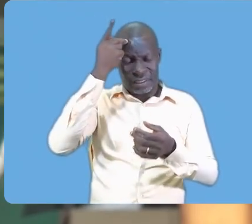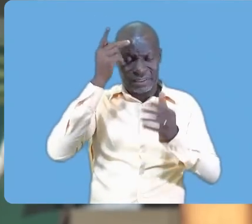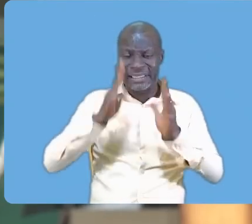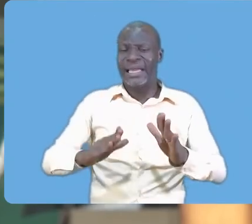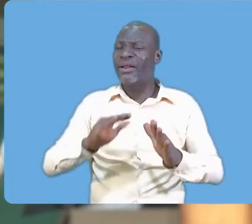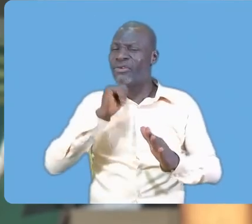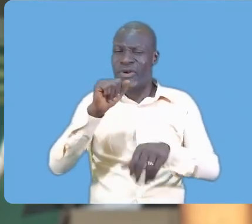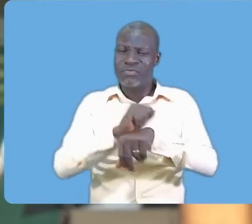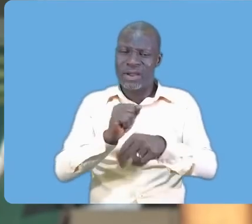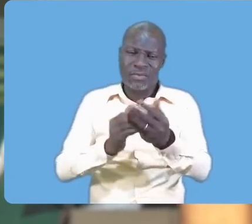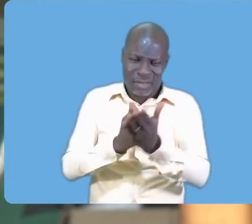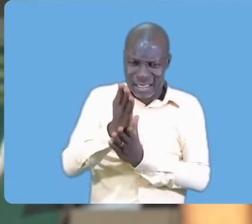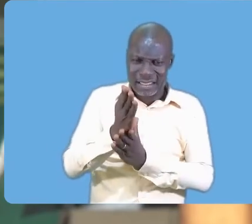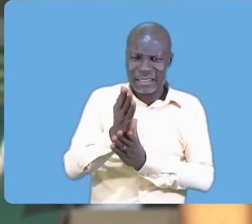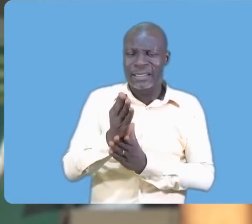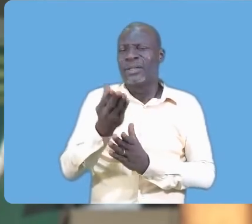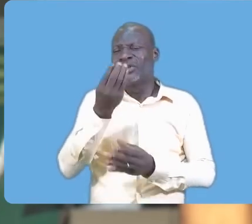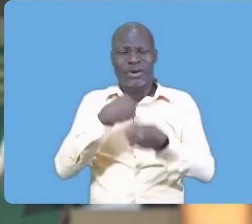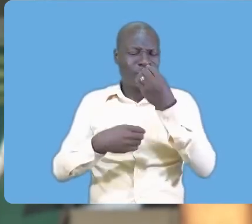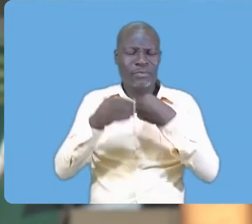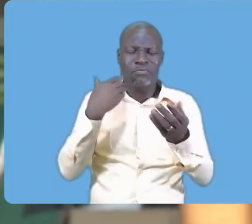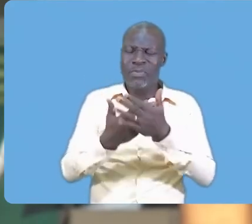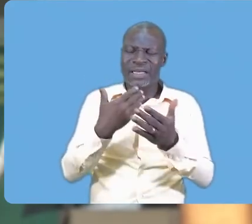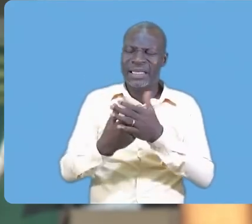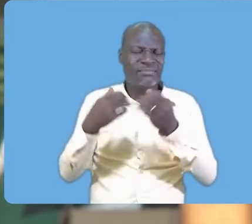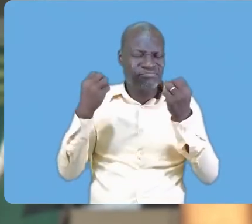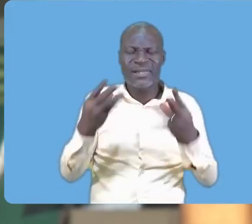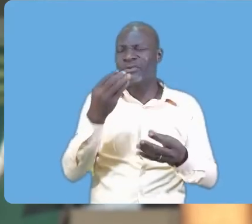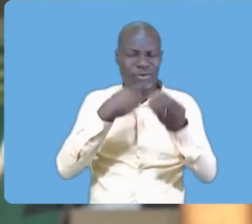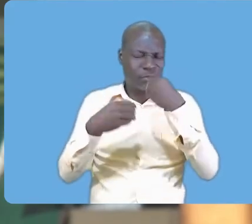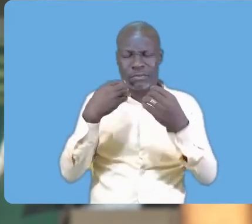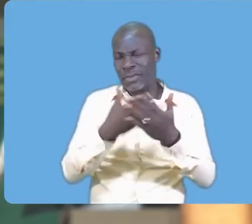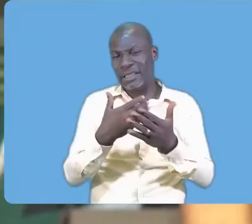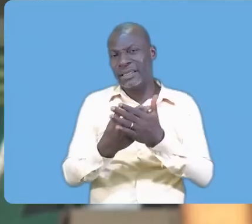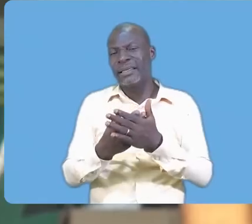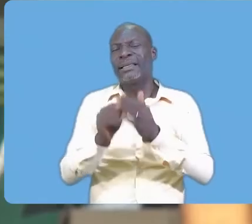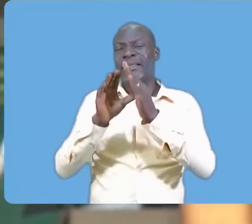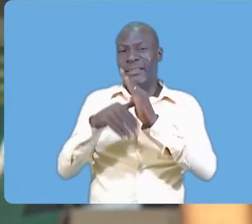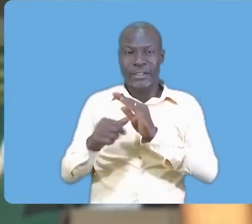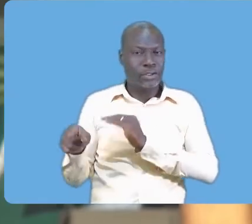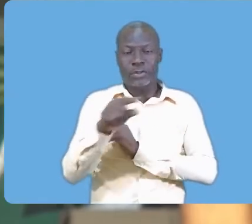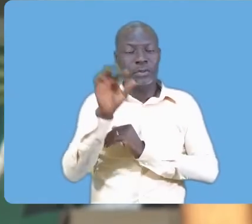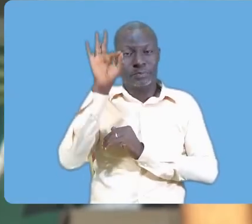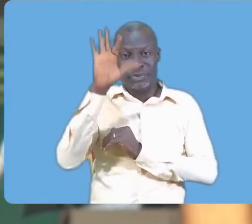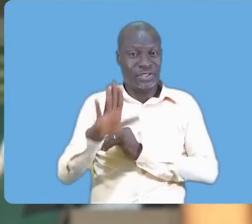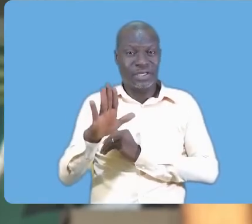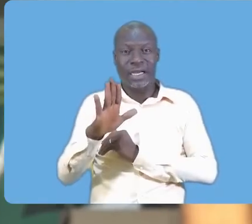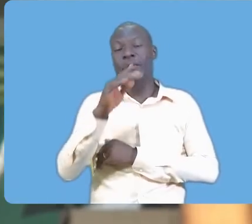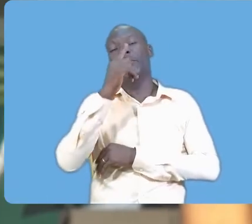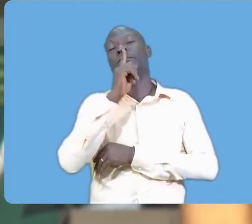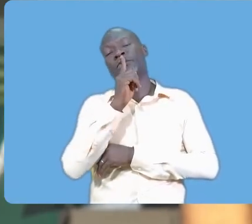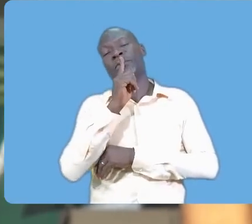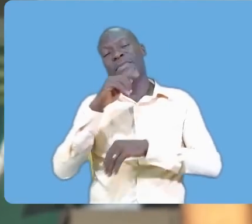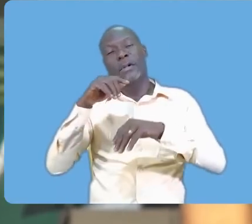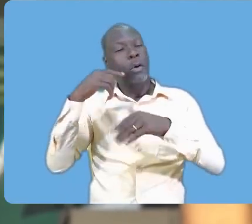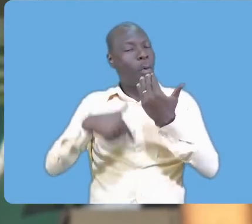ye. Nessica dear and your prestige keke and one more epa. Nay, and you're preaching, are you comoa? As